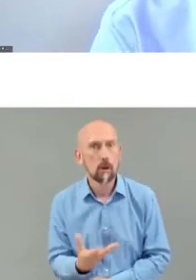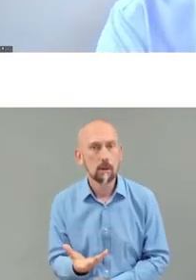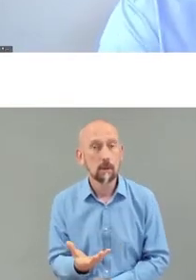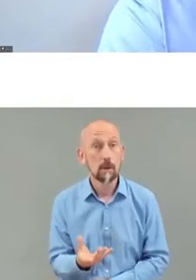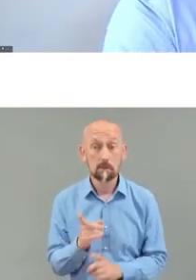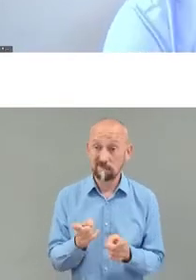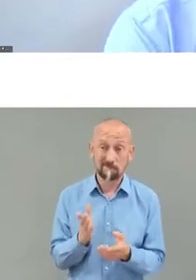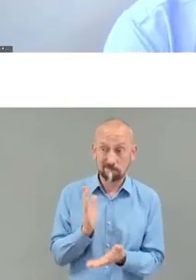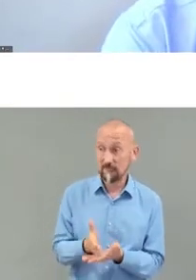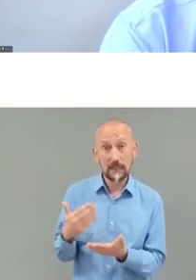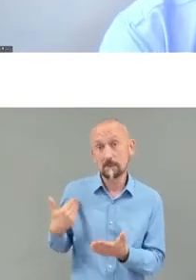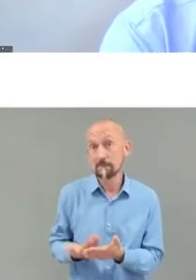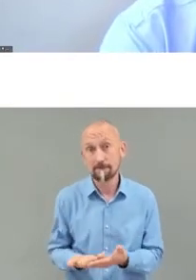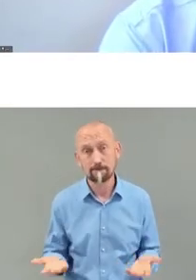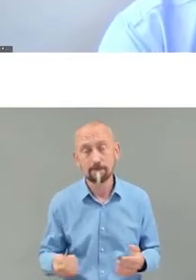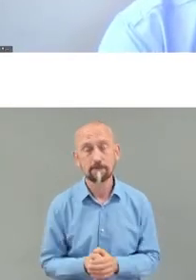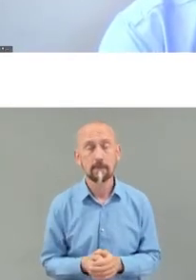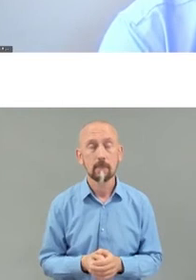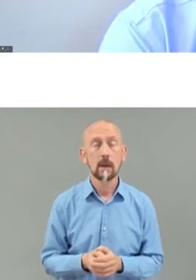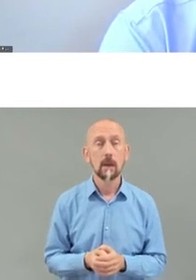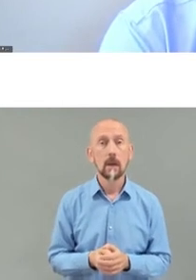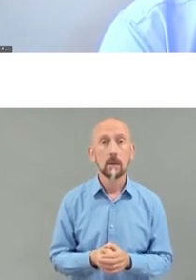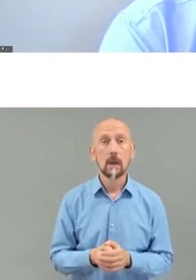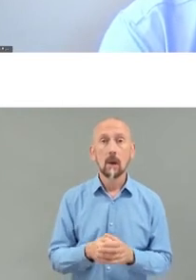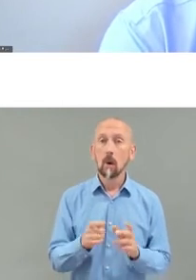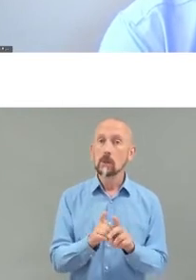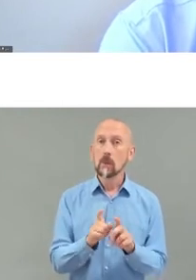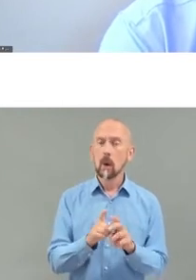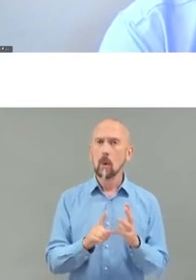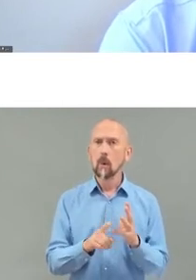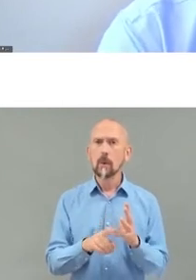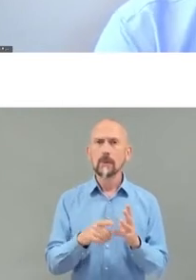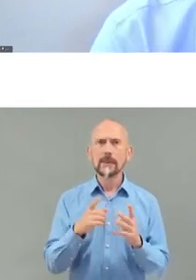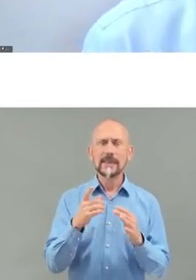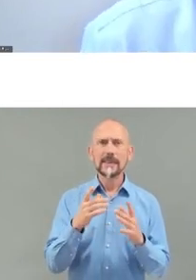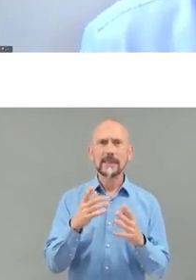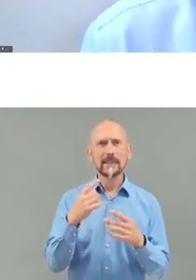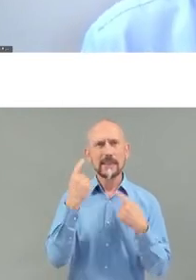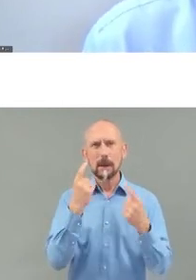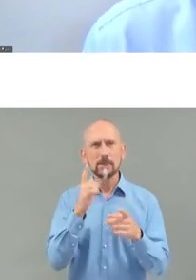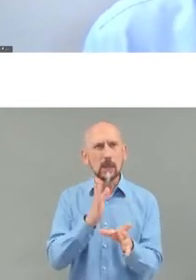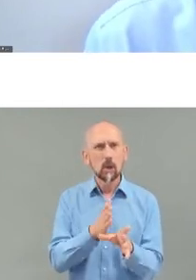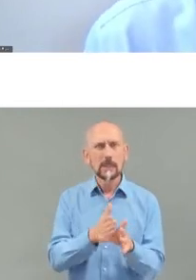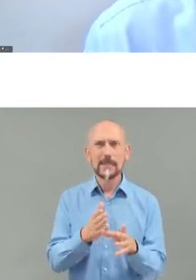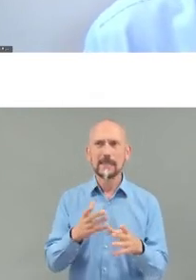There's also the reflection on in psychology, fight or flight. I just want to sort of like